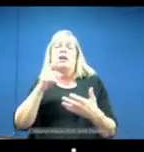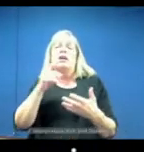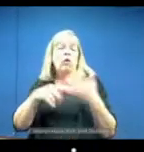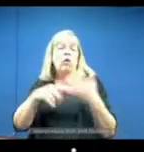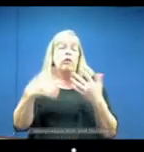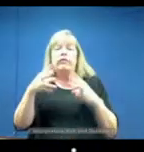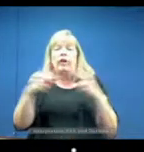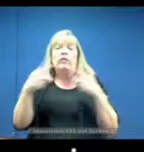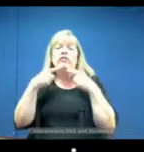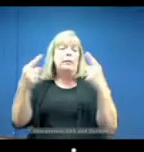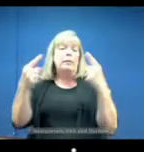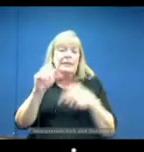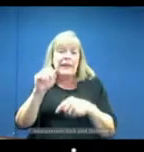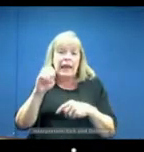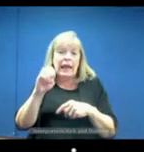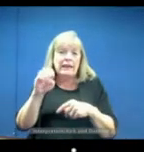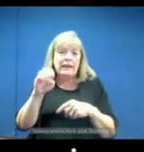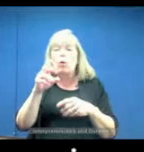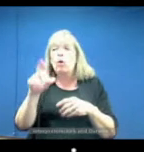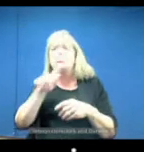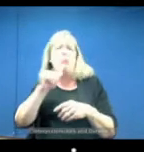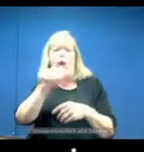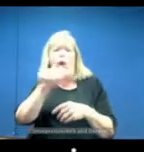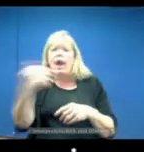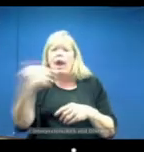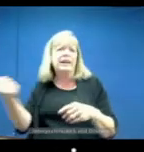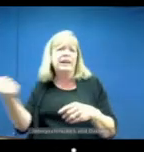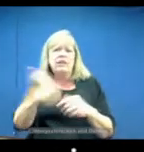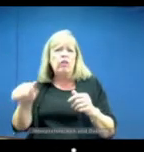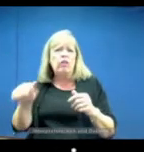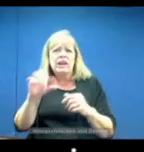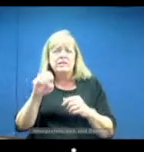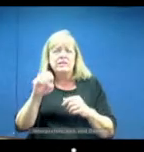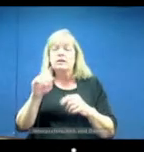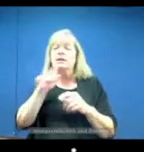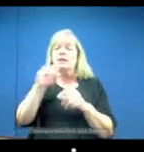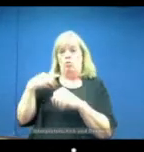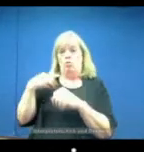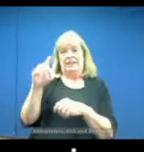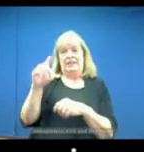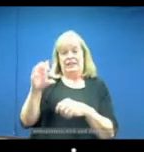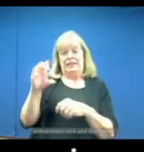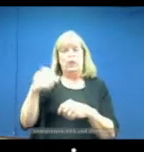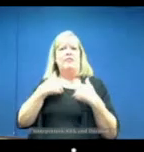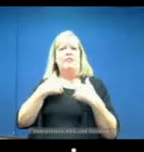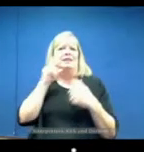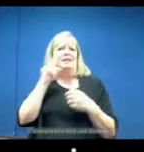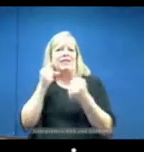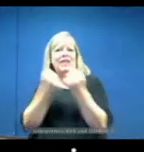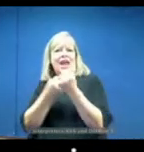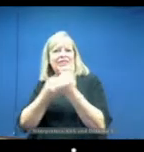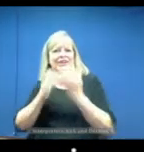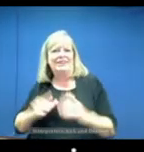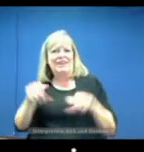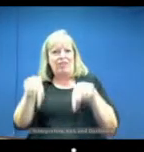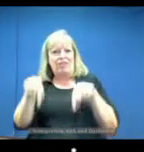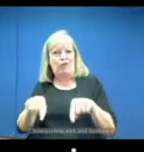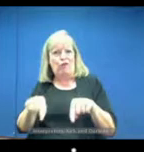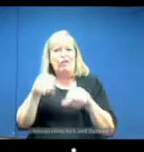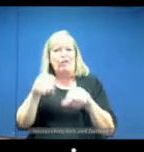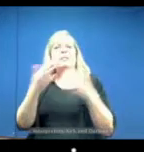in D.C., we have deaf advocates who come to court with their clients, and they may be sitting in the audience.